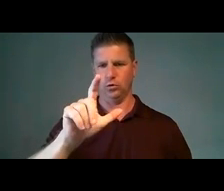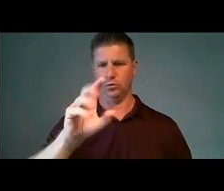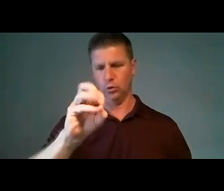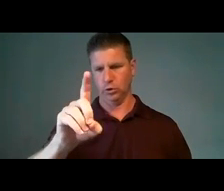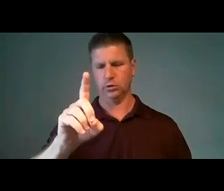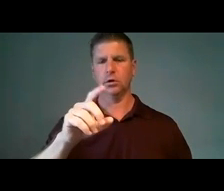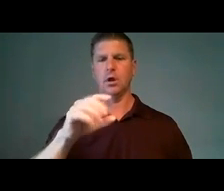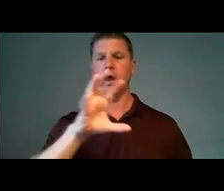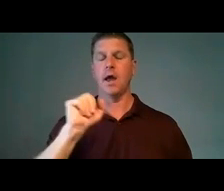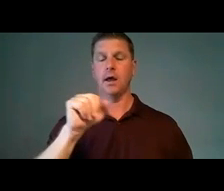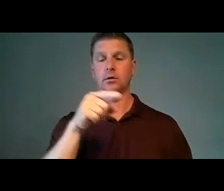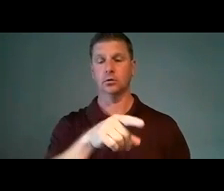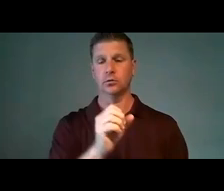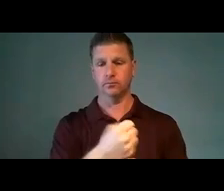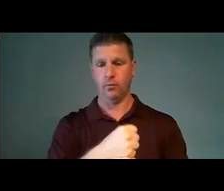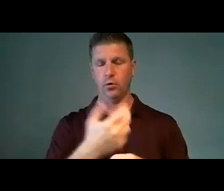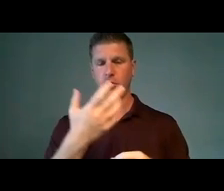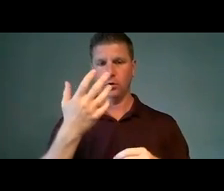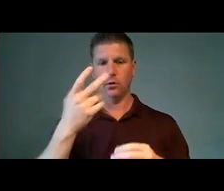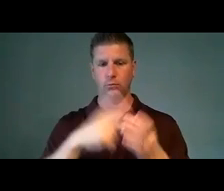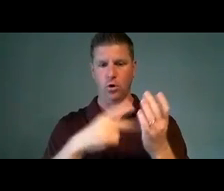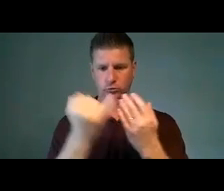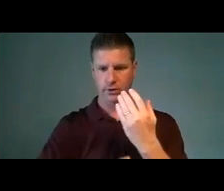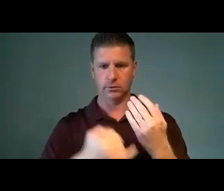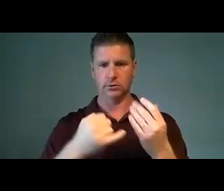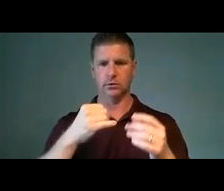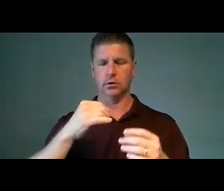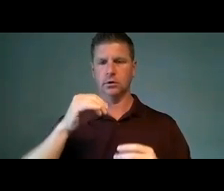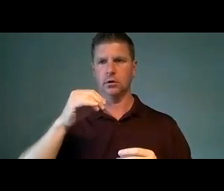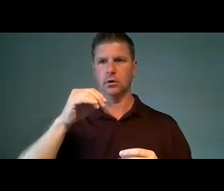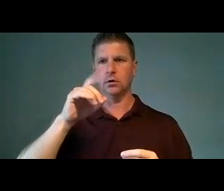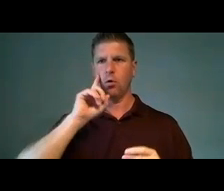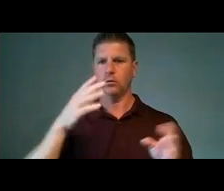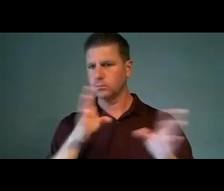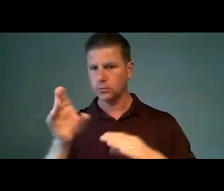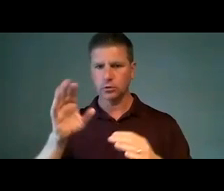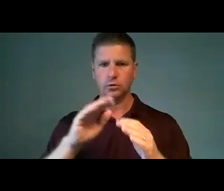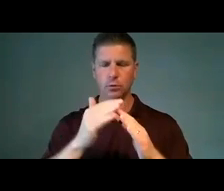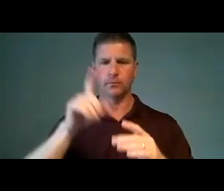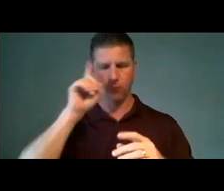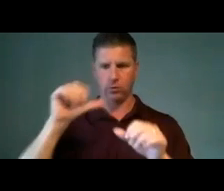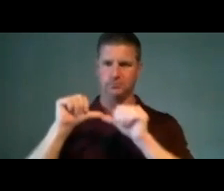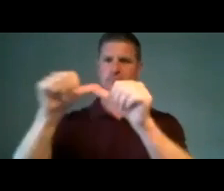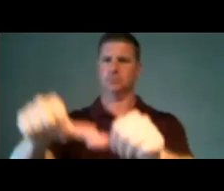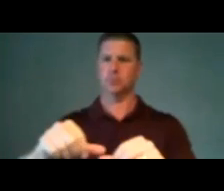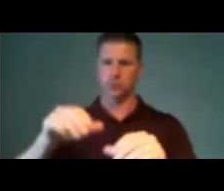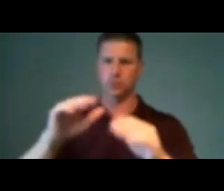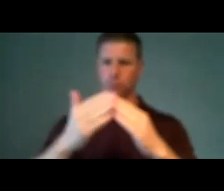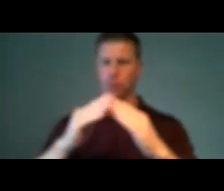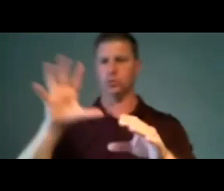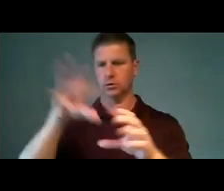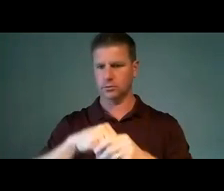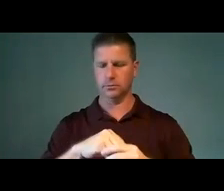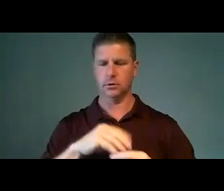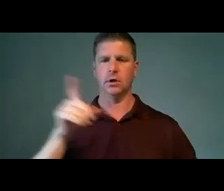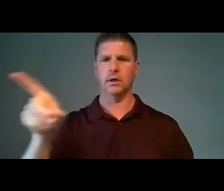has formed a project steering committee for ongoing community engagement. They have also shared the